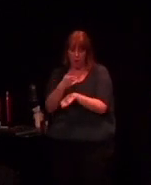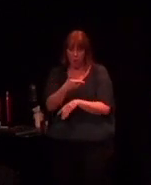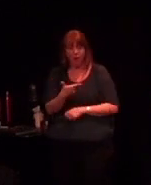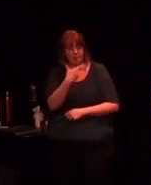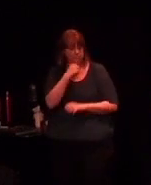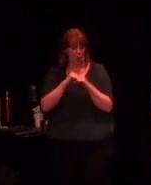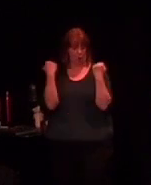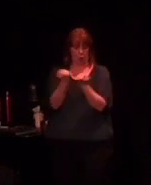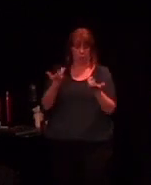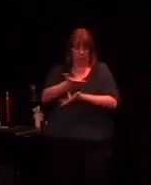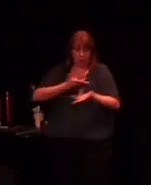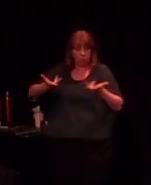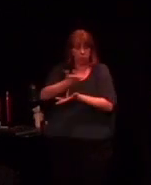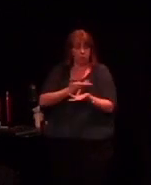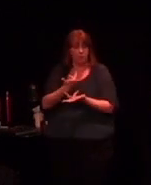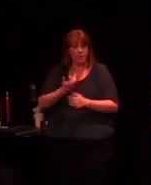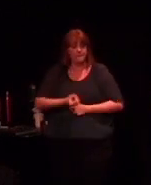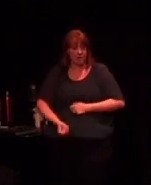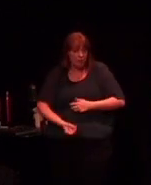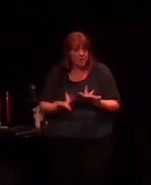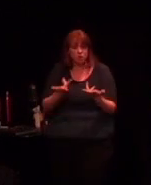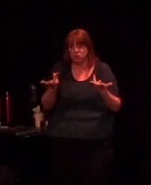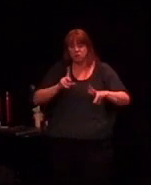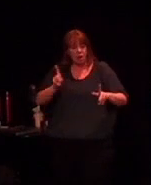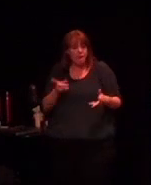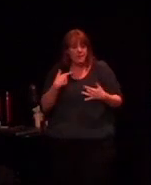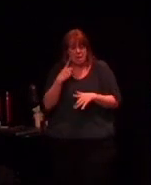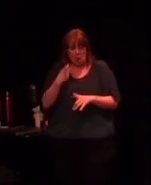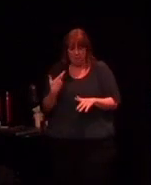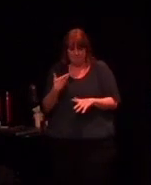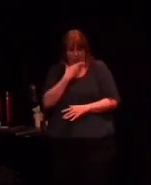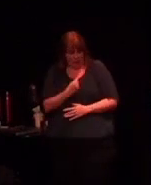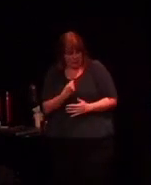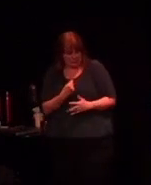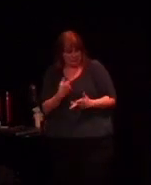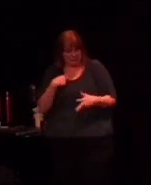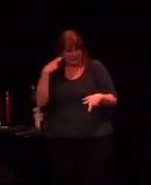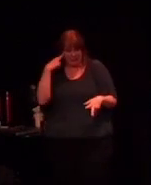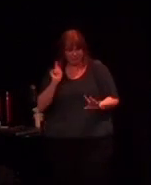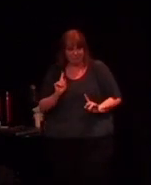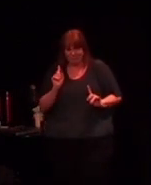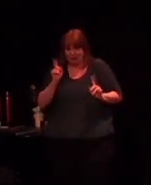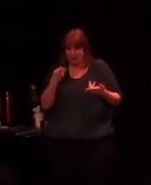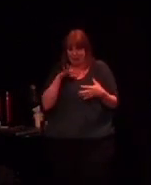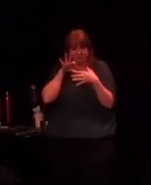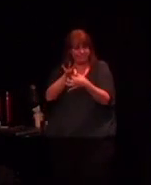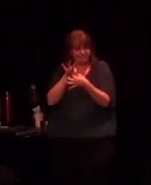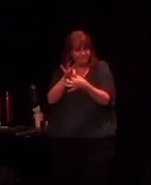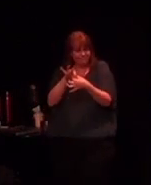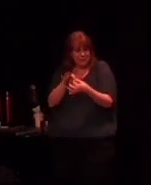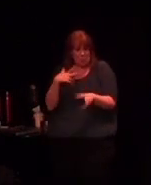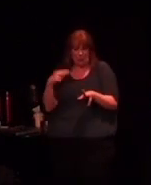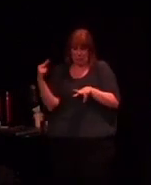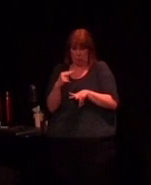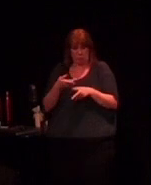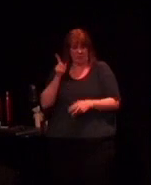were in the boy group talking about their masturbation and fantasies, I'm like, as a young male that's deaf, I wouldn't particularly like to